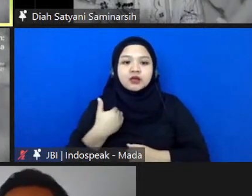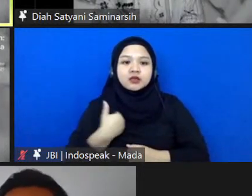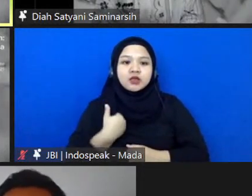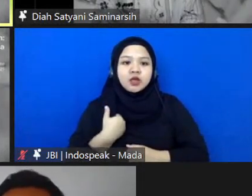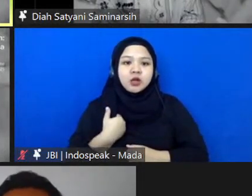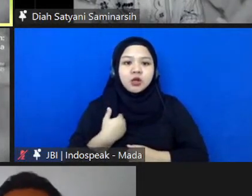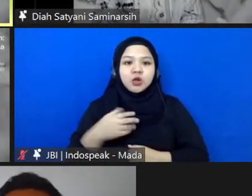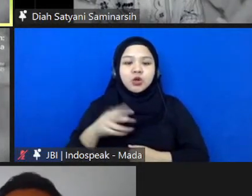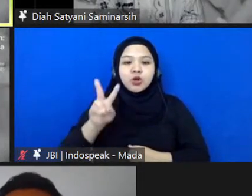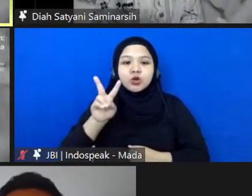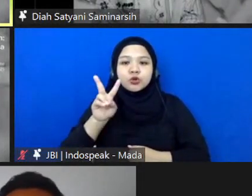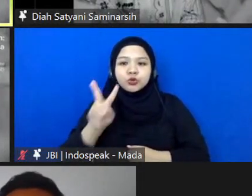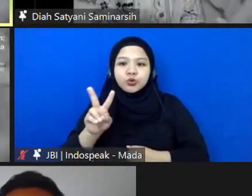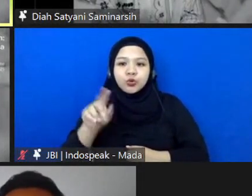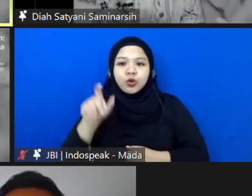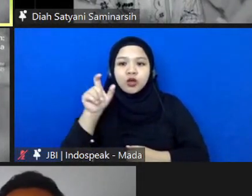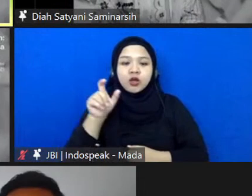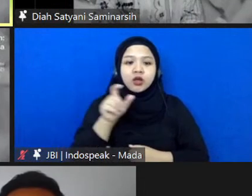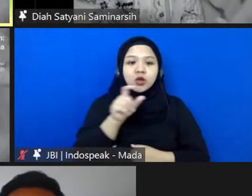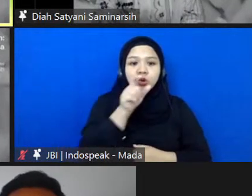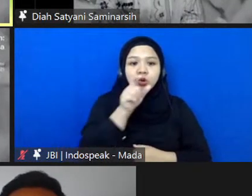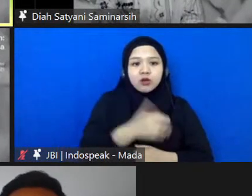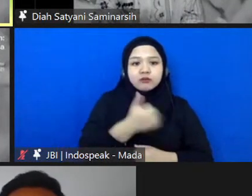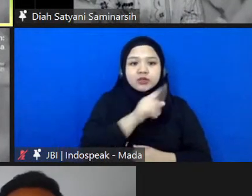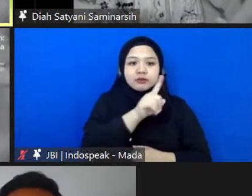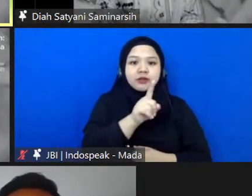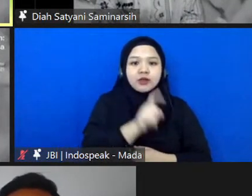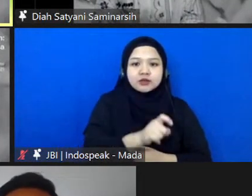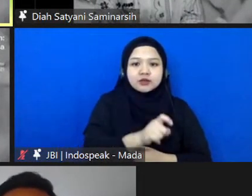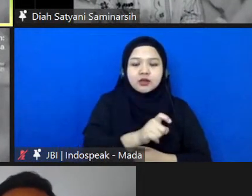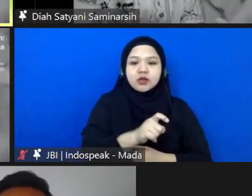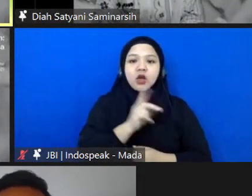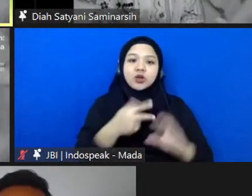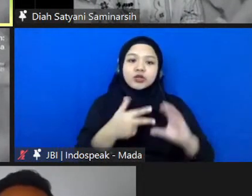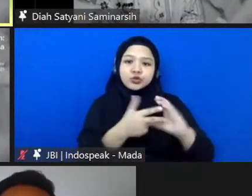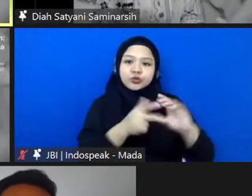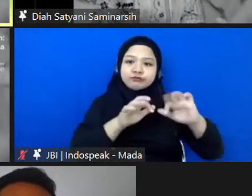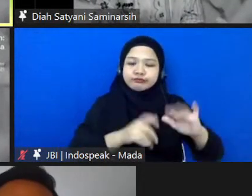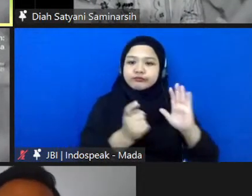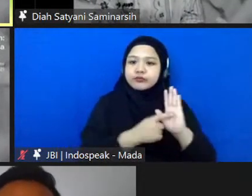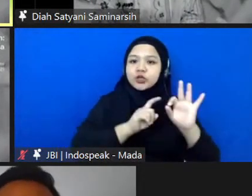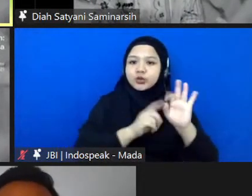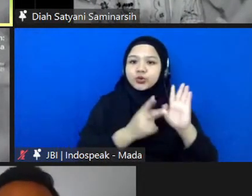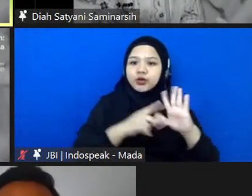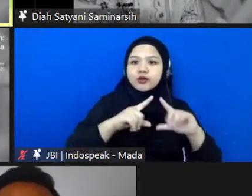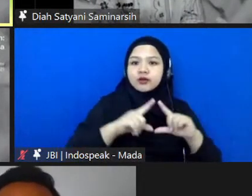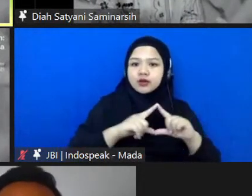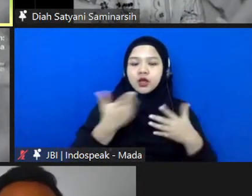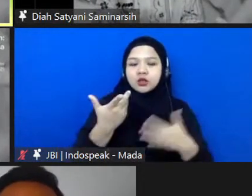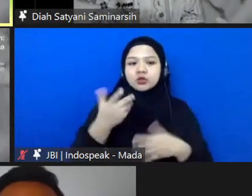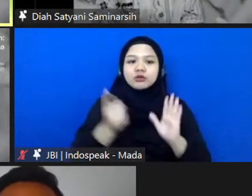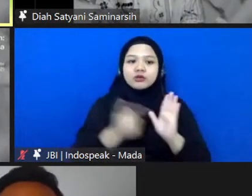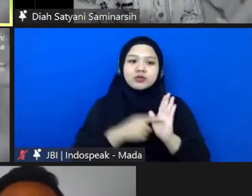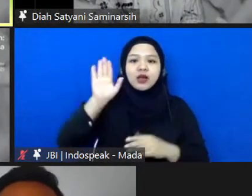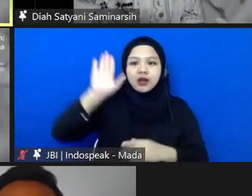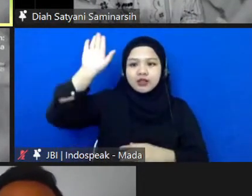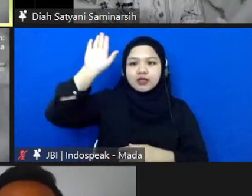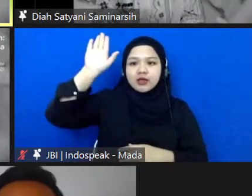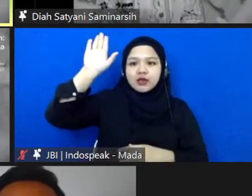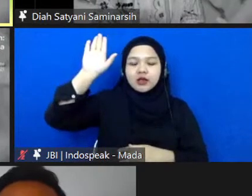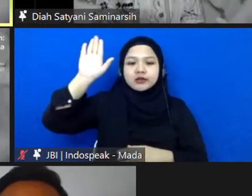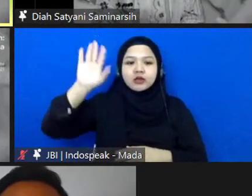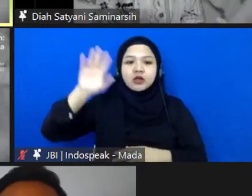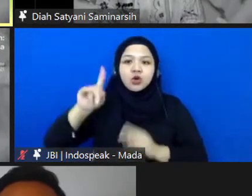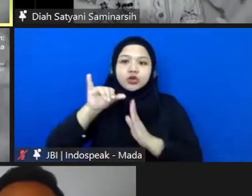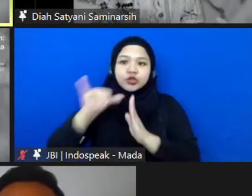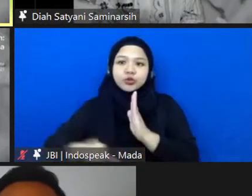questions. On Zoom, it's through using the Q&A box or by clicking the raise your hand icon. And on YouTube, this